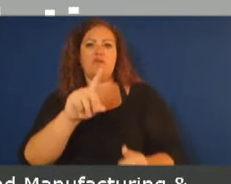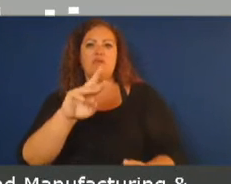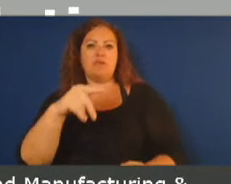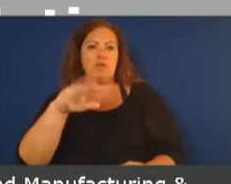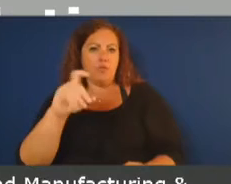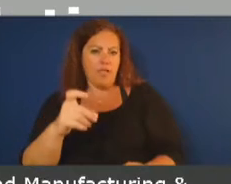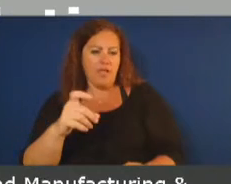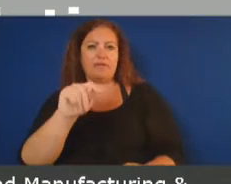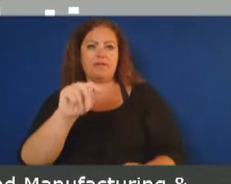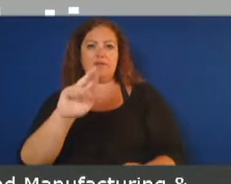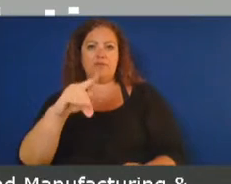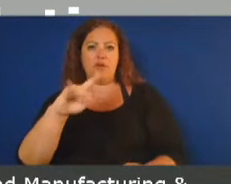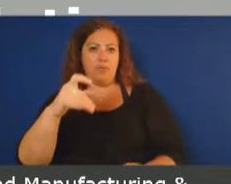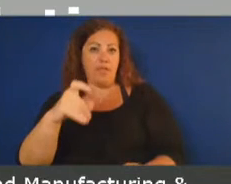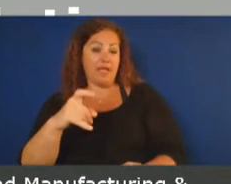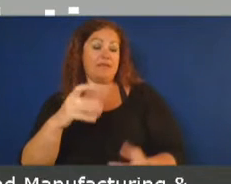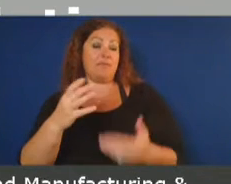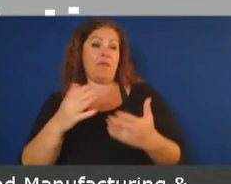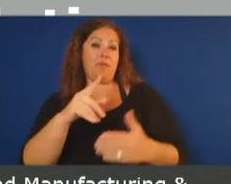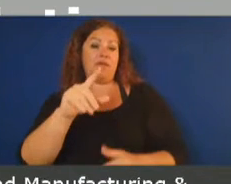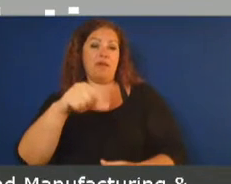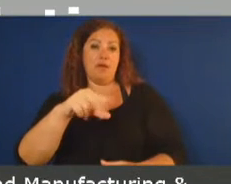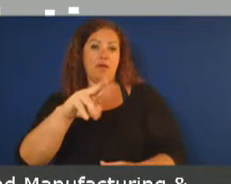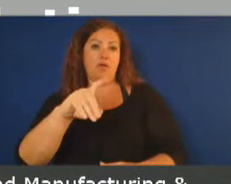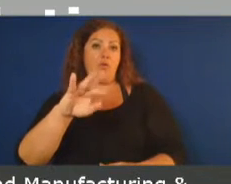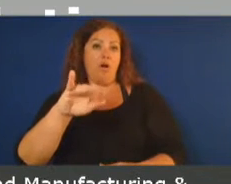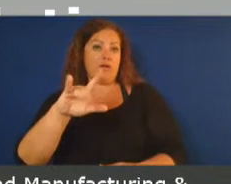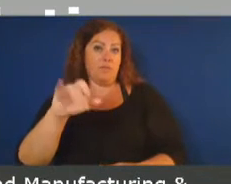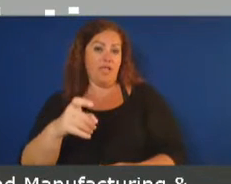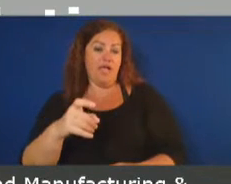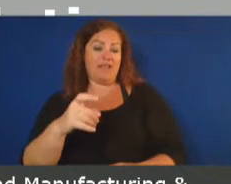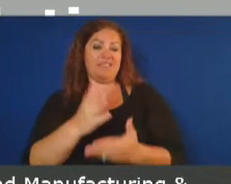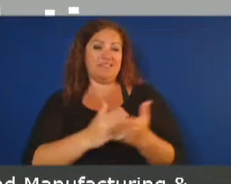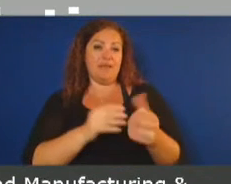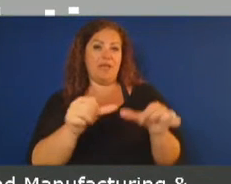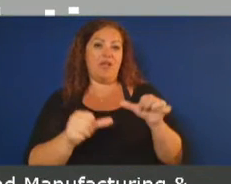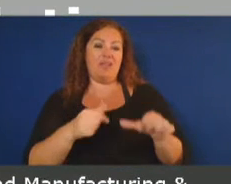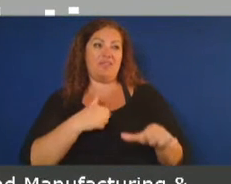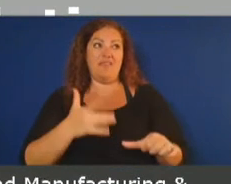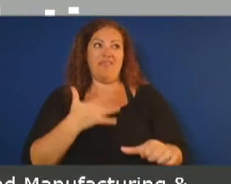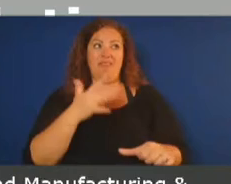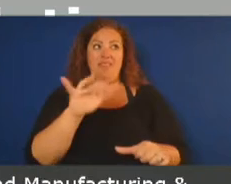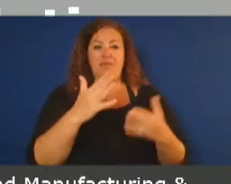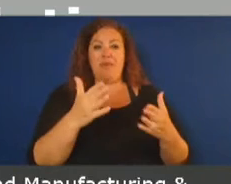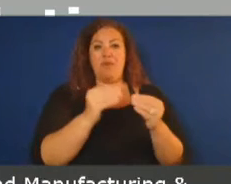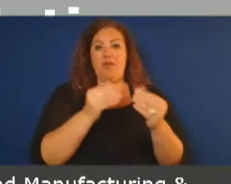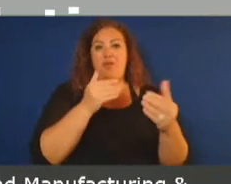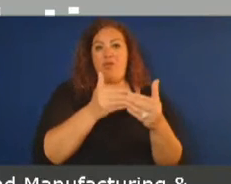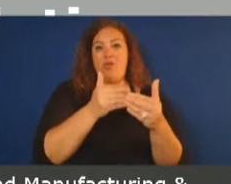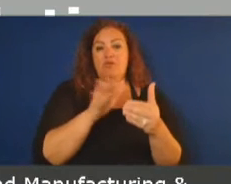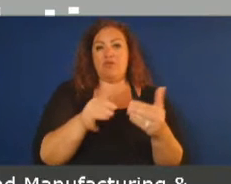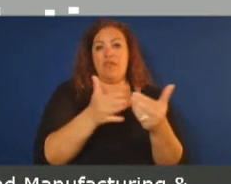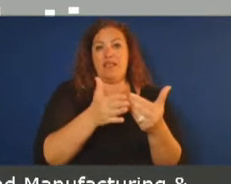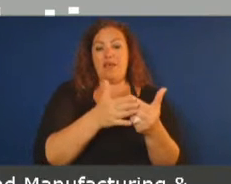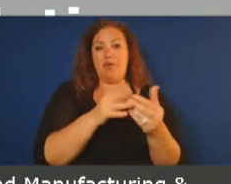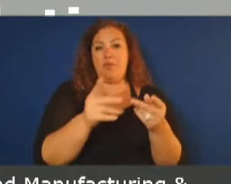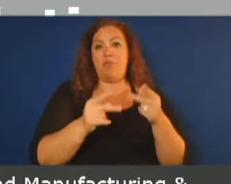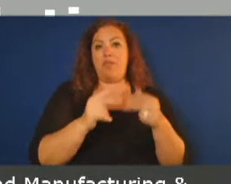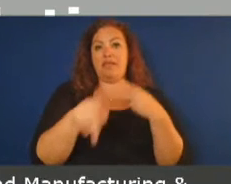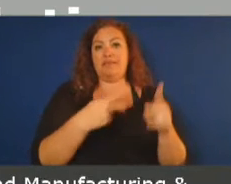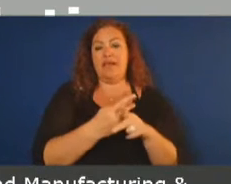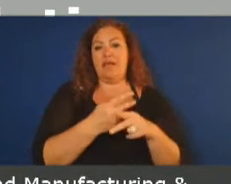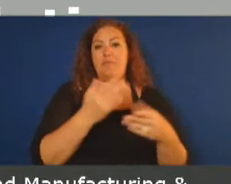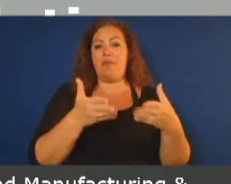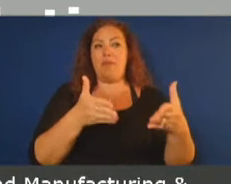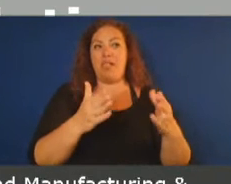perhaps even quadruplexes in some areas uh feel like that would at least get us a little bit uh closer to that neighborhood on Place type while maybe allowing some